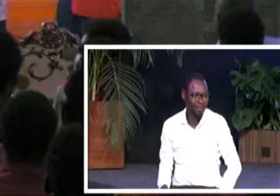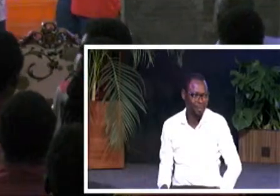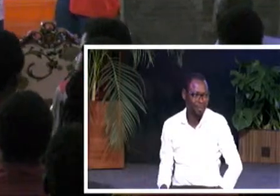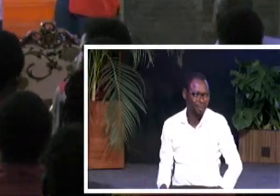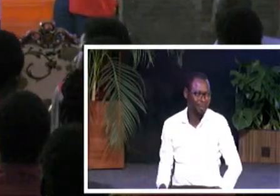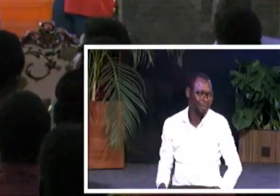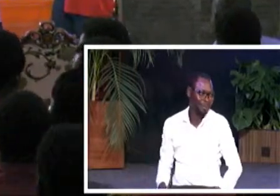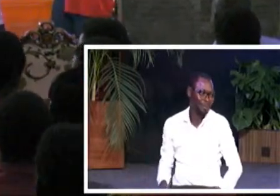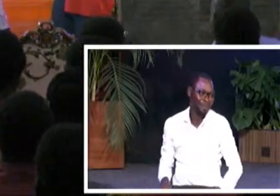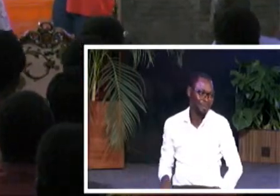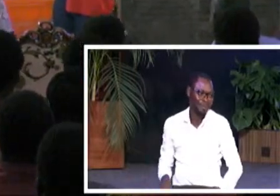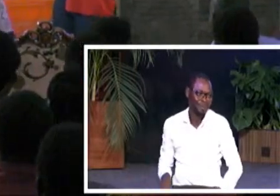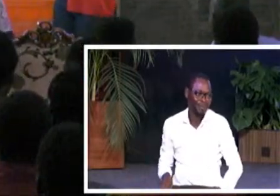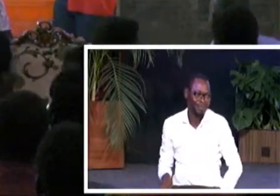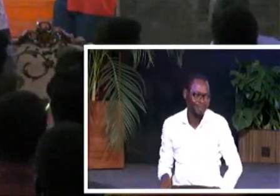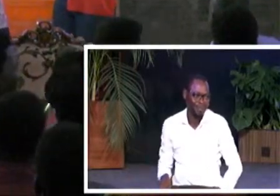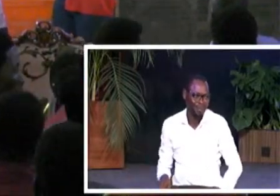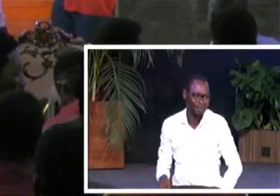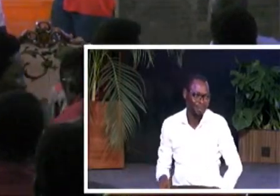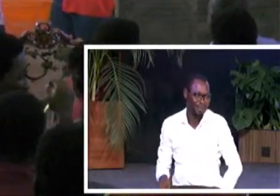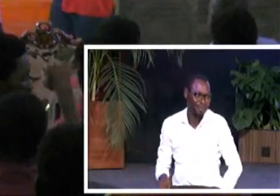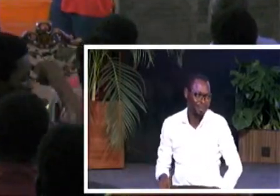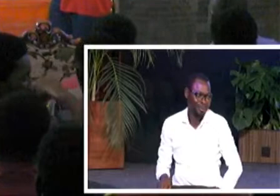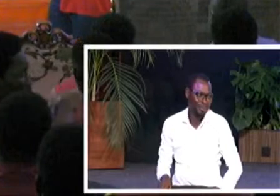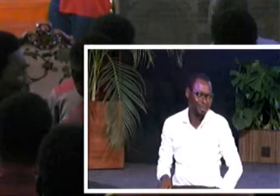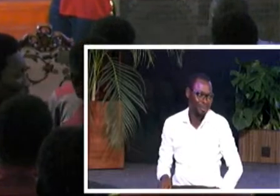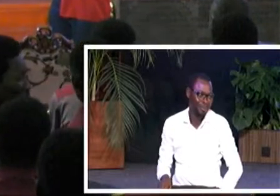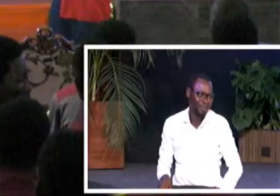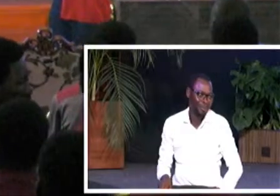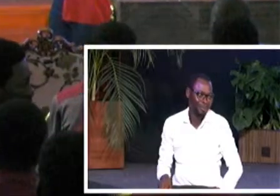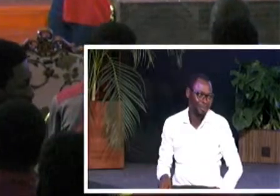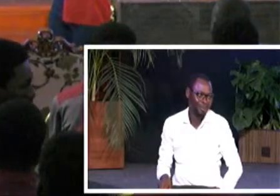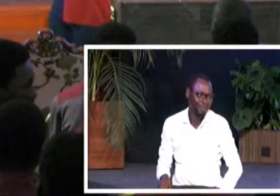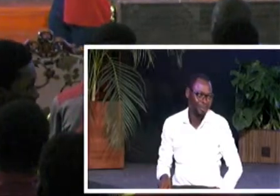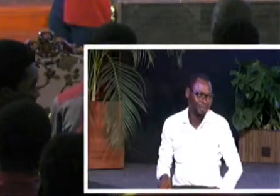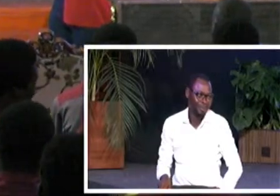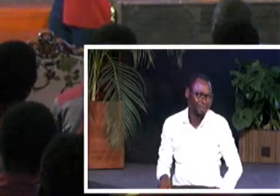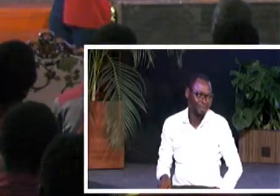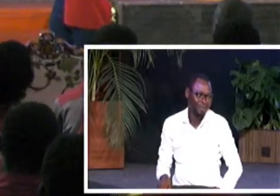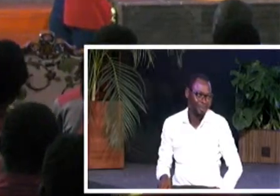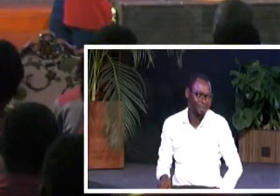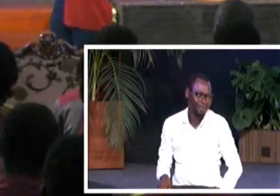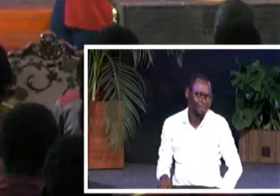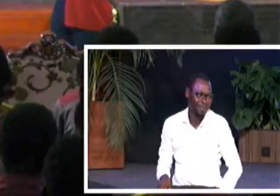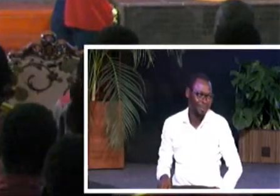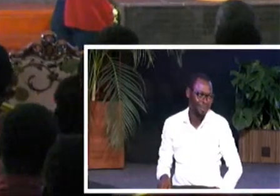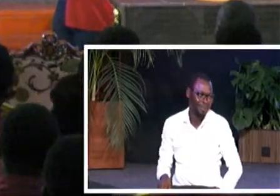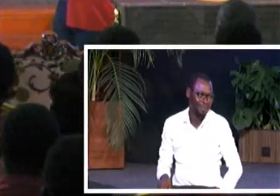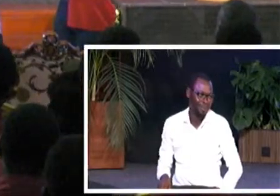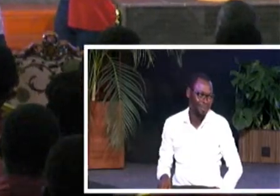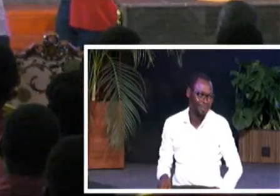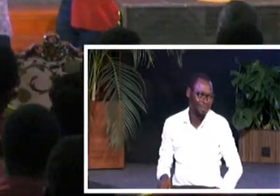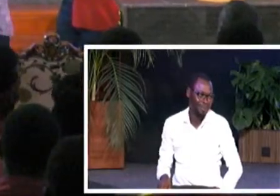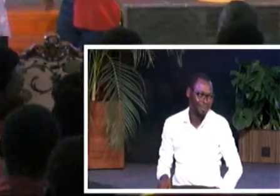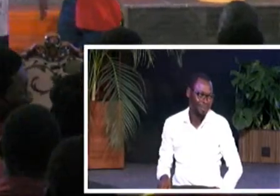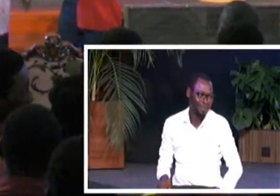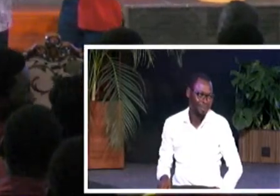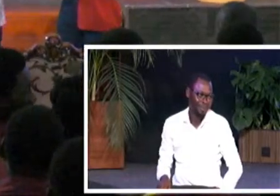a very nice person. Wow. What do you do? You're a student. Where?